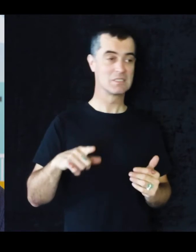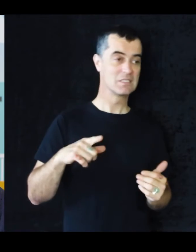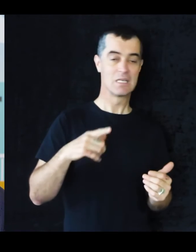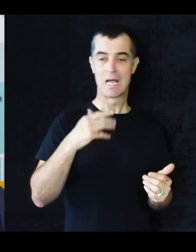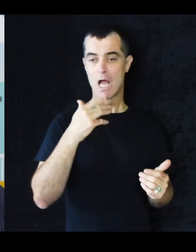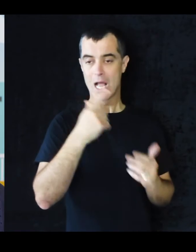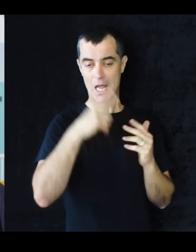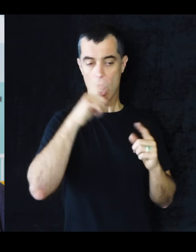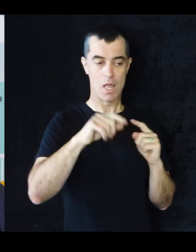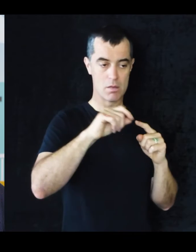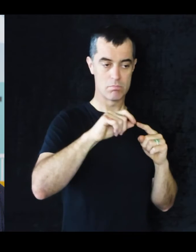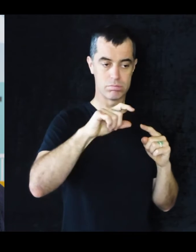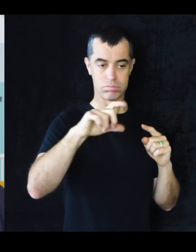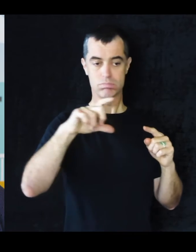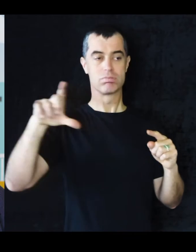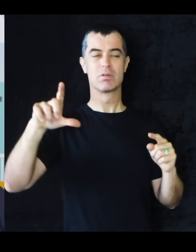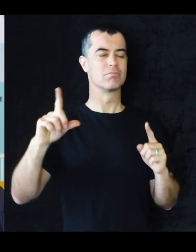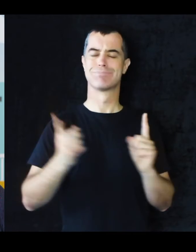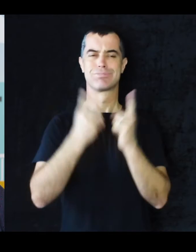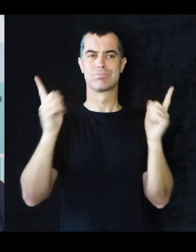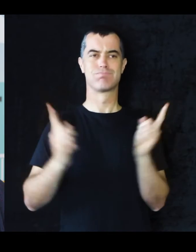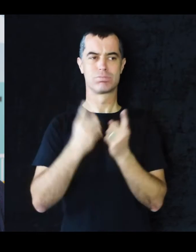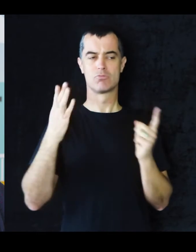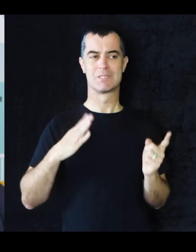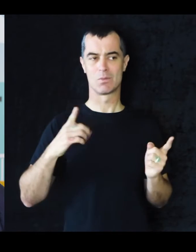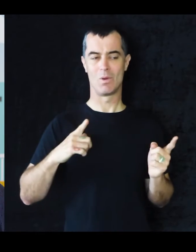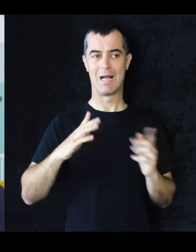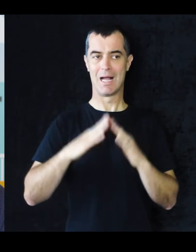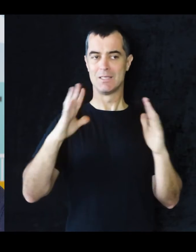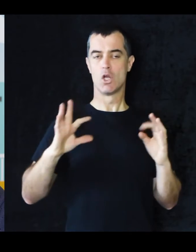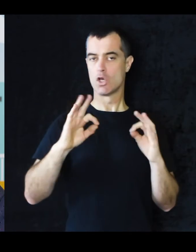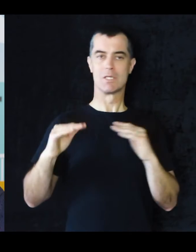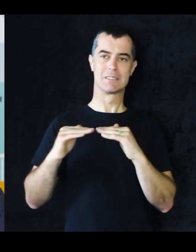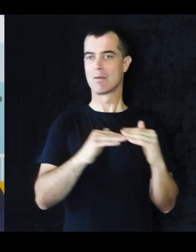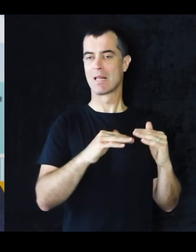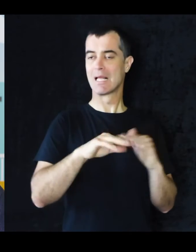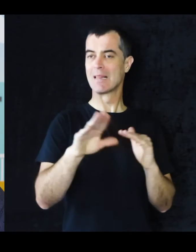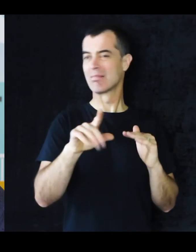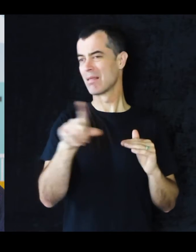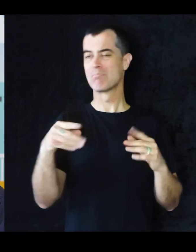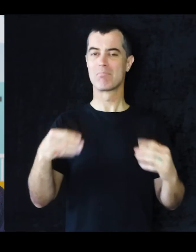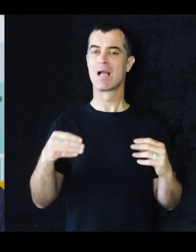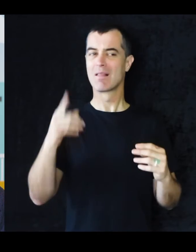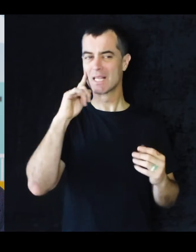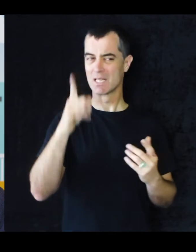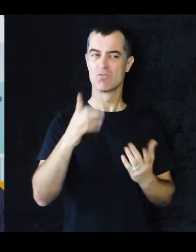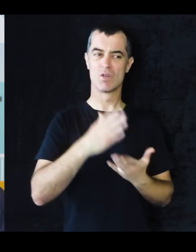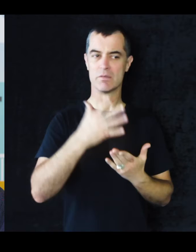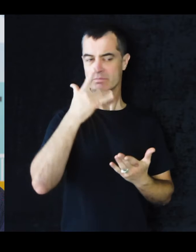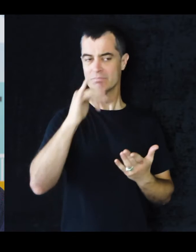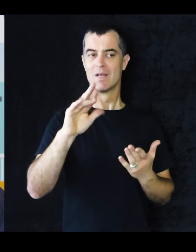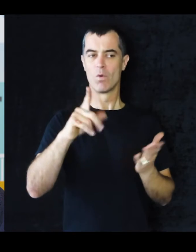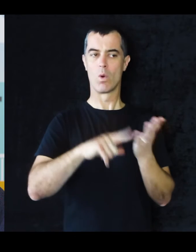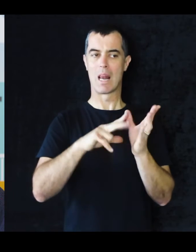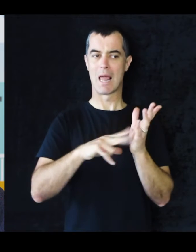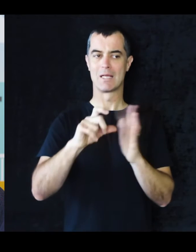only raise it by a certain amount at a certain time. So they might, there's all sorts of reasons why housing might not be stable within the rental market. I think it's